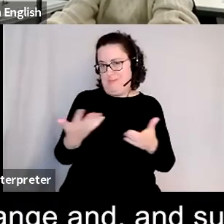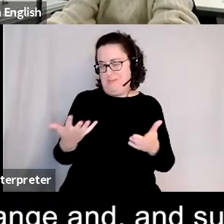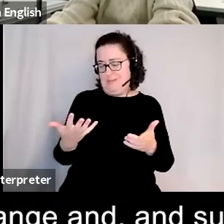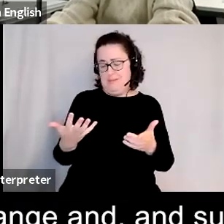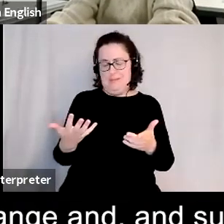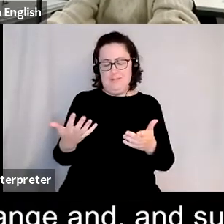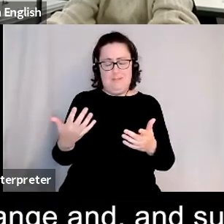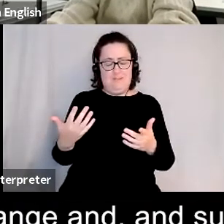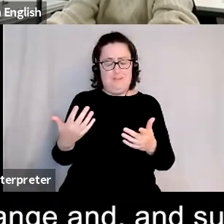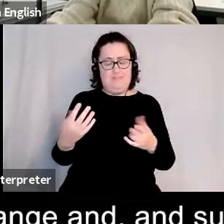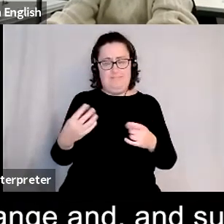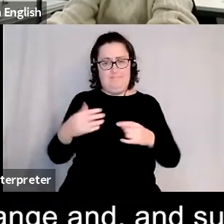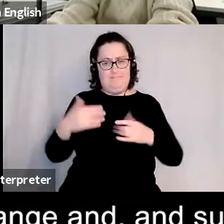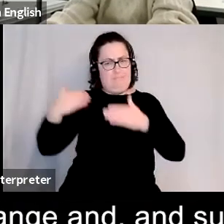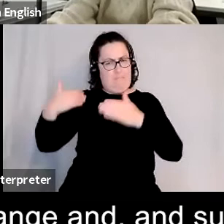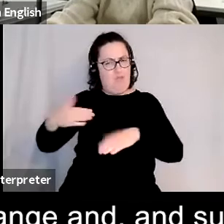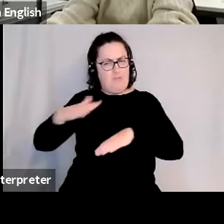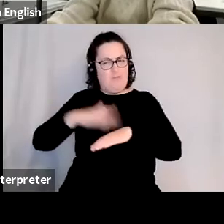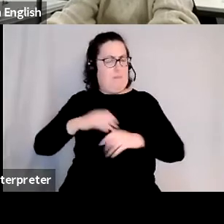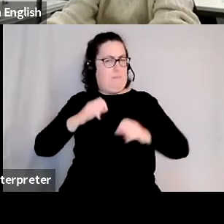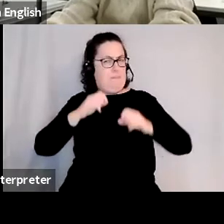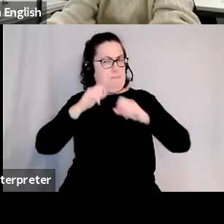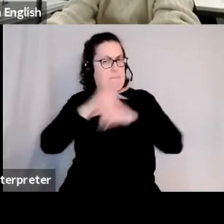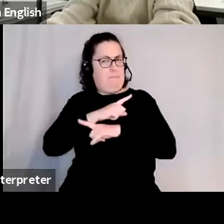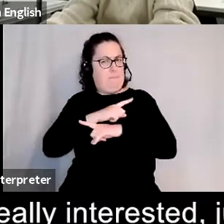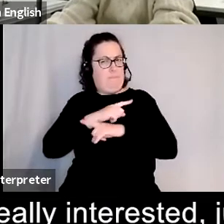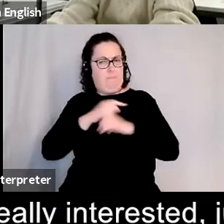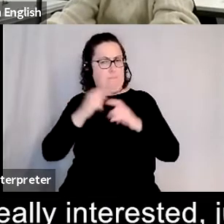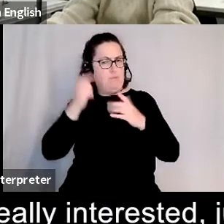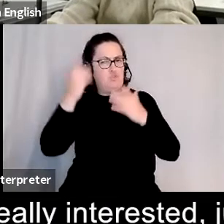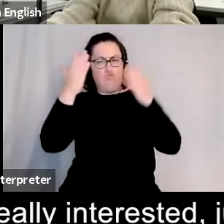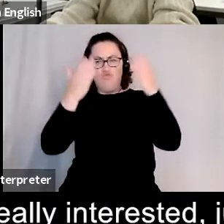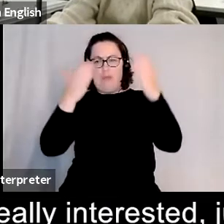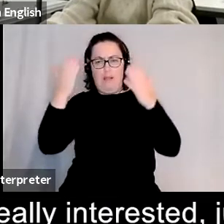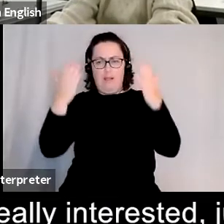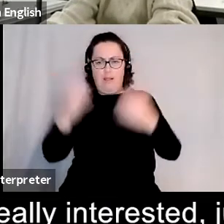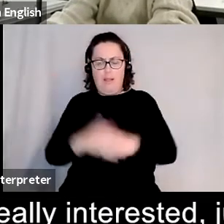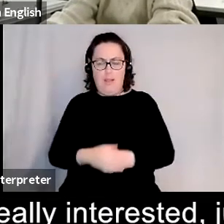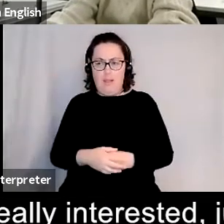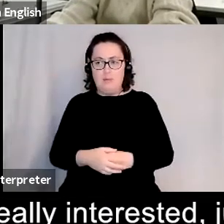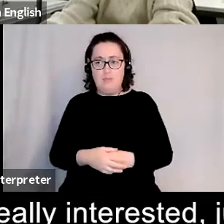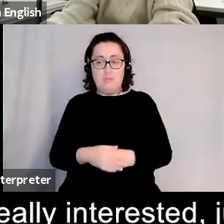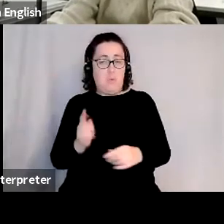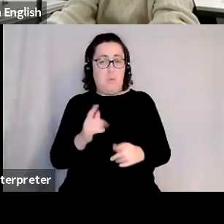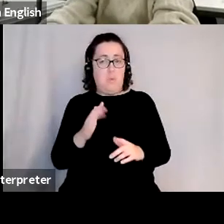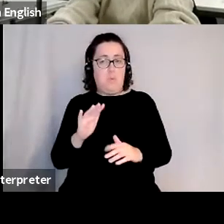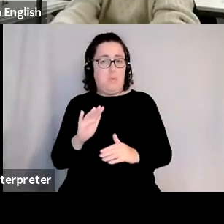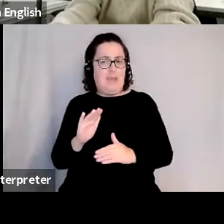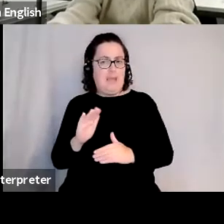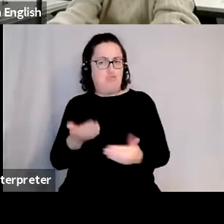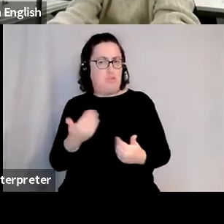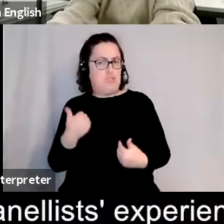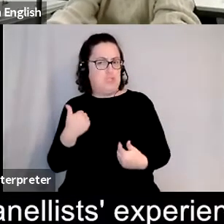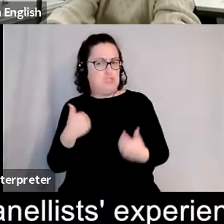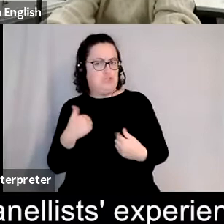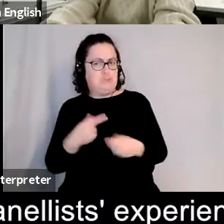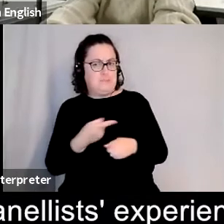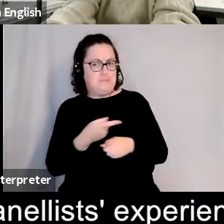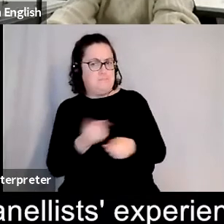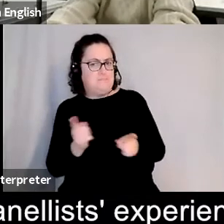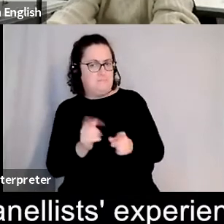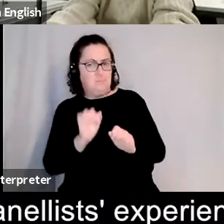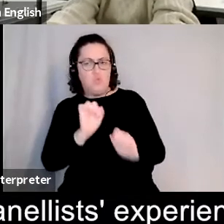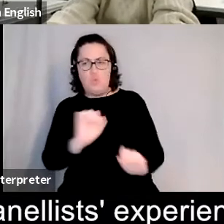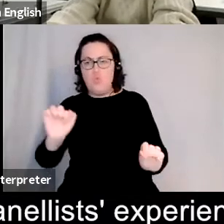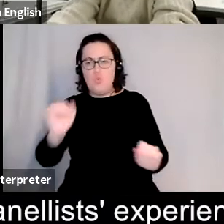strange and surreal period um for us all um so i'm really interested just as an introduction of of of our panelists